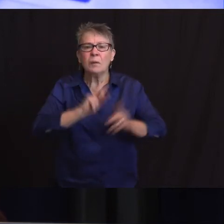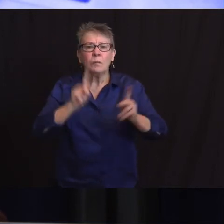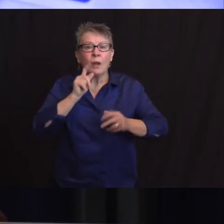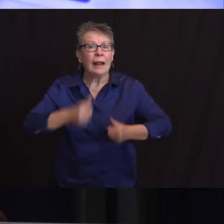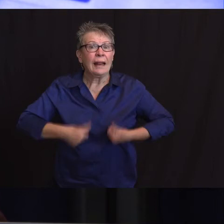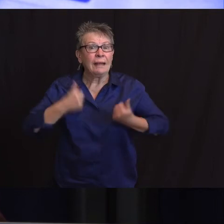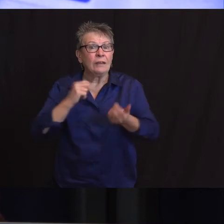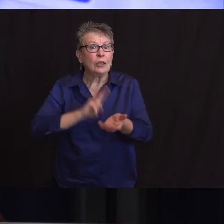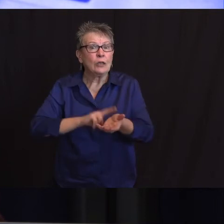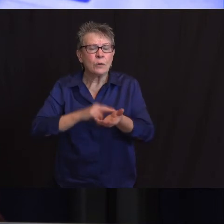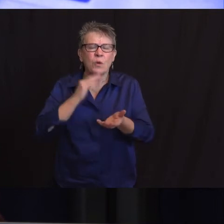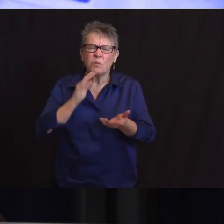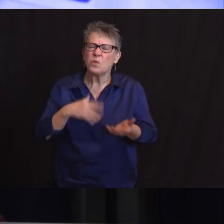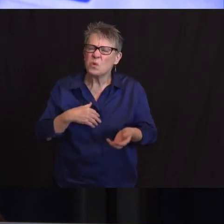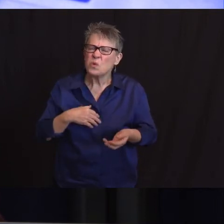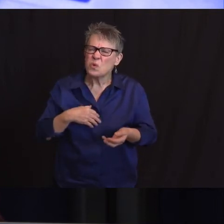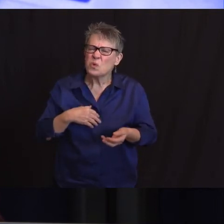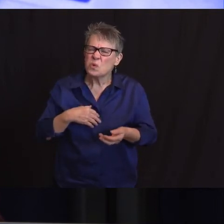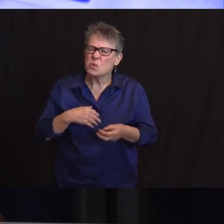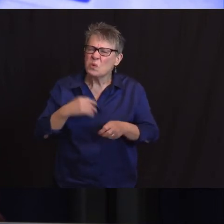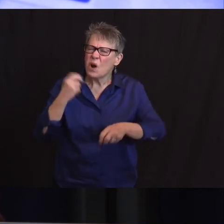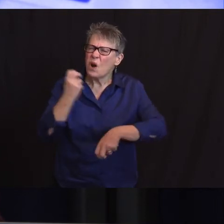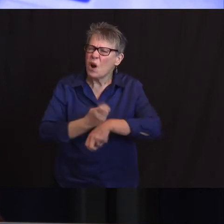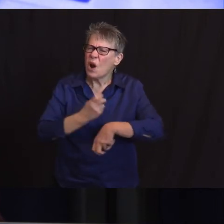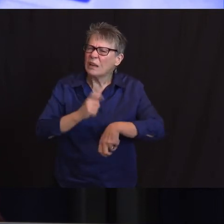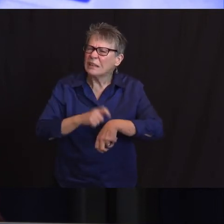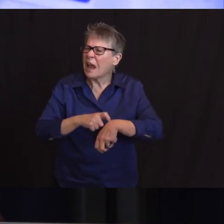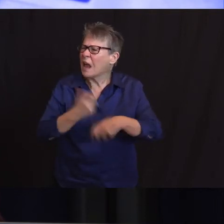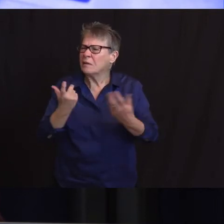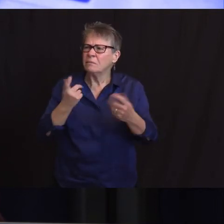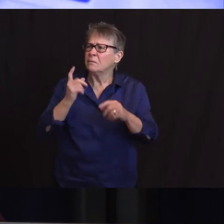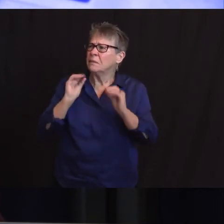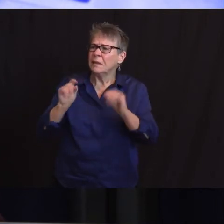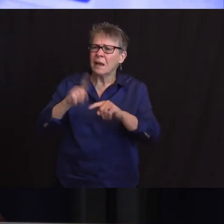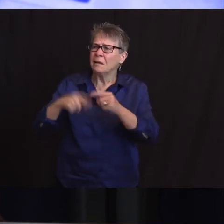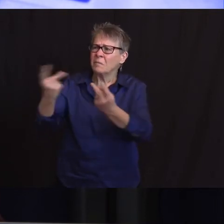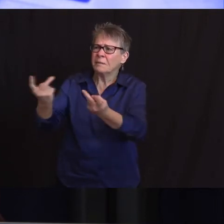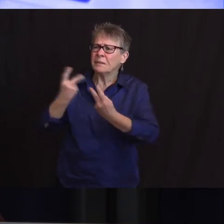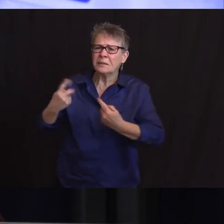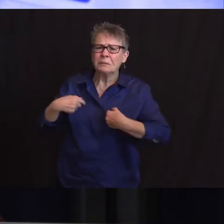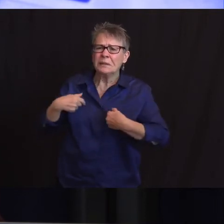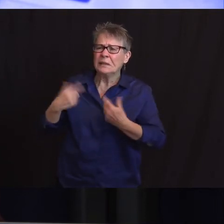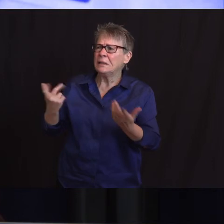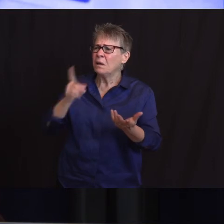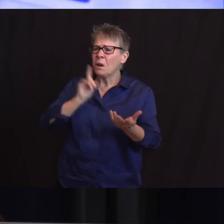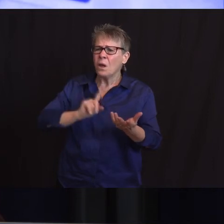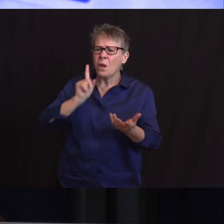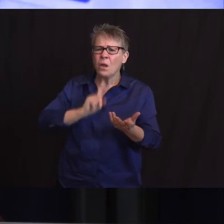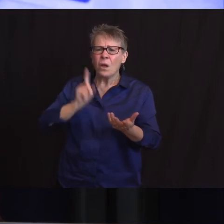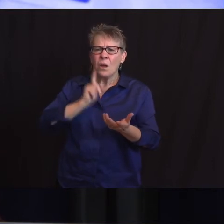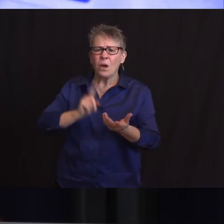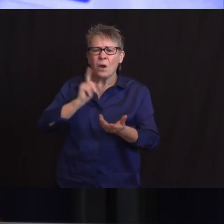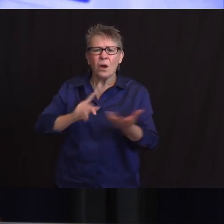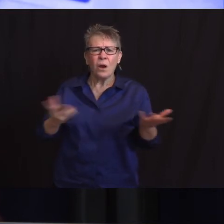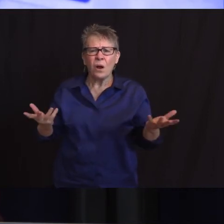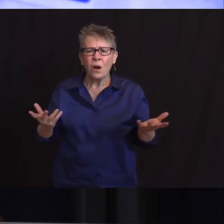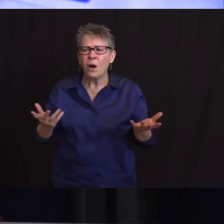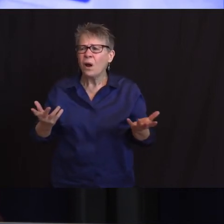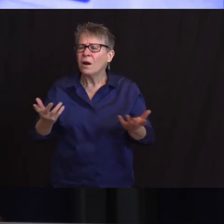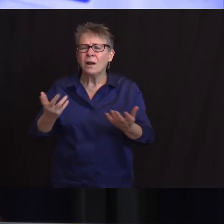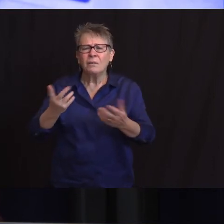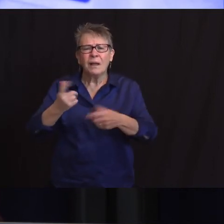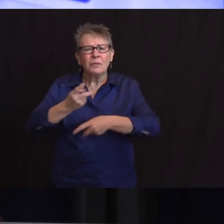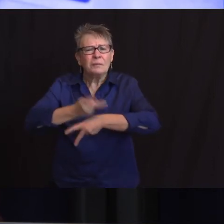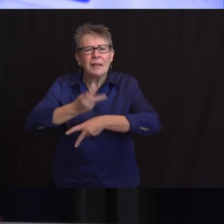our long-term care facilities are still experiencing outbreaks. In fact, there are